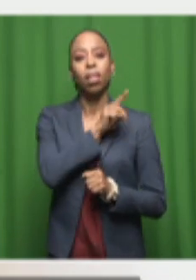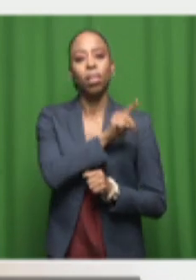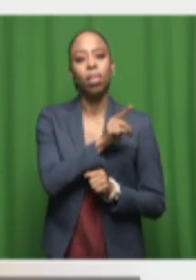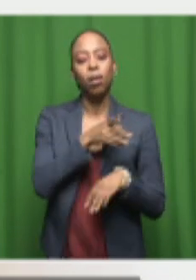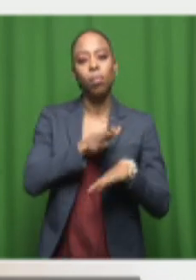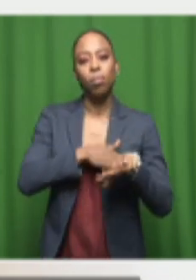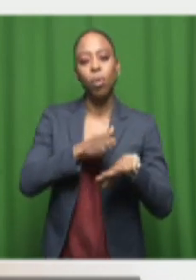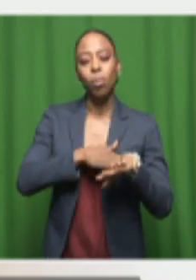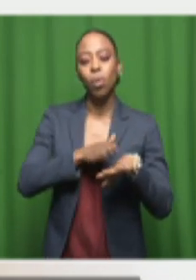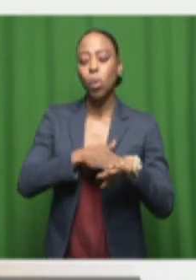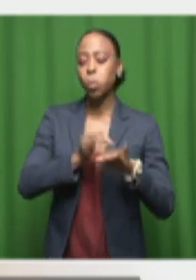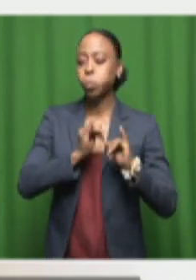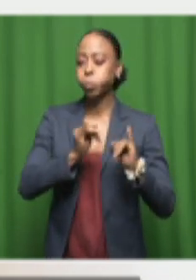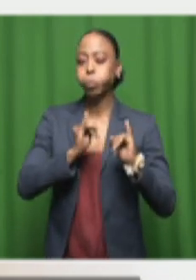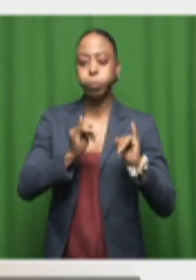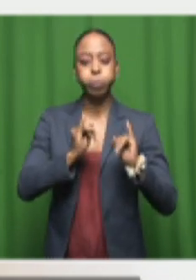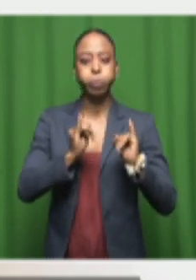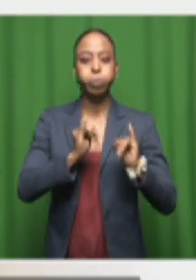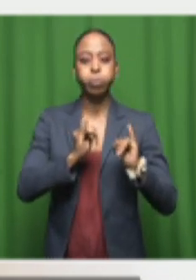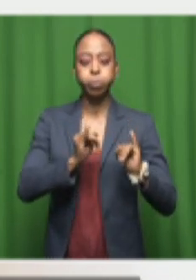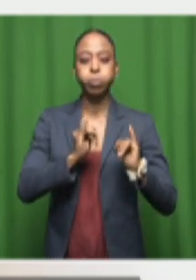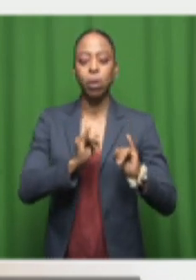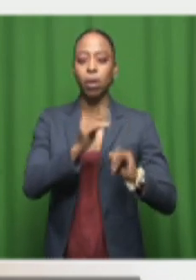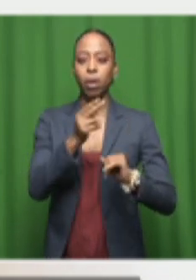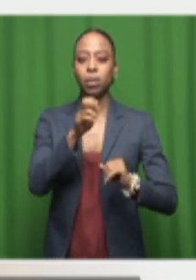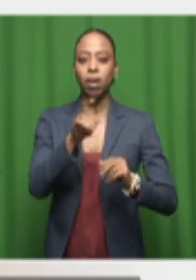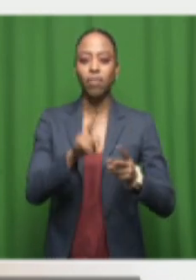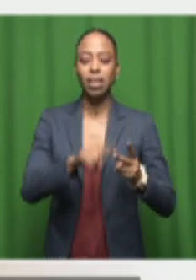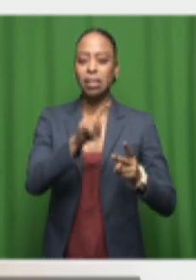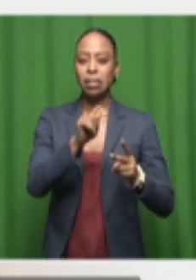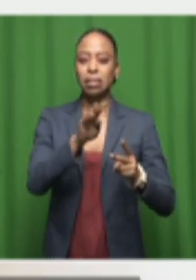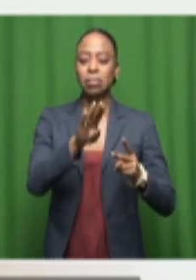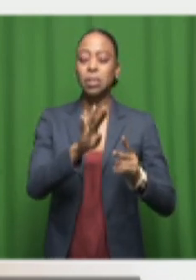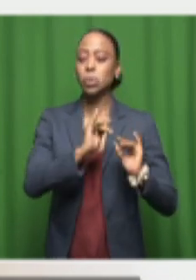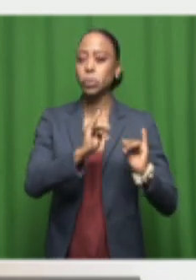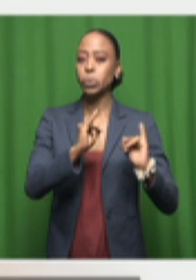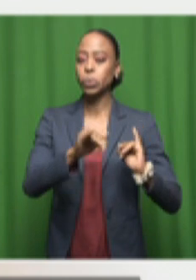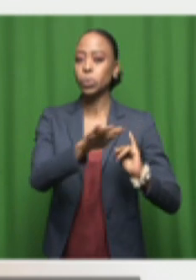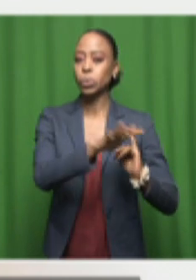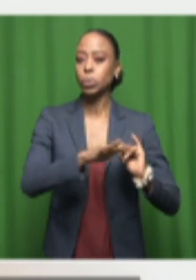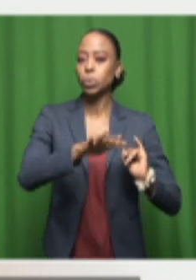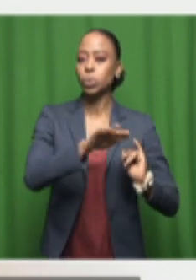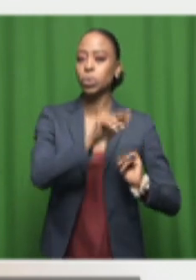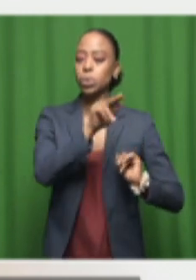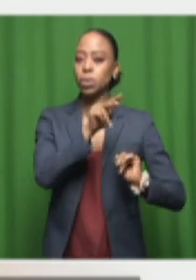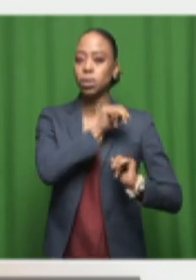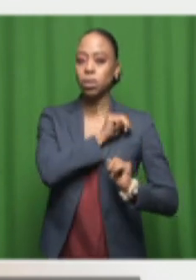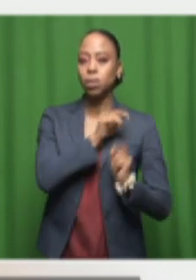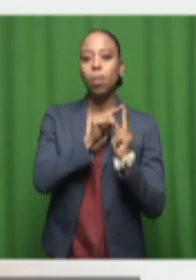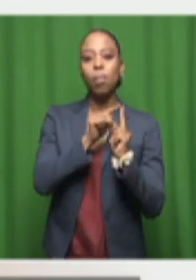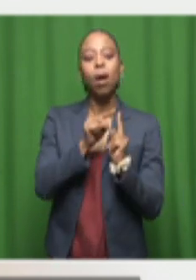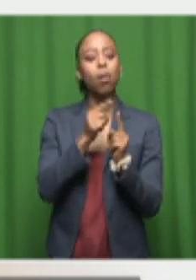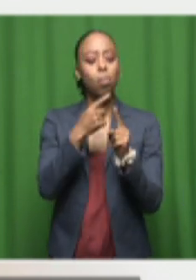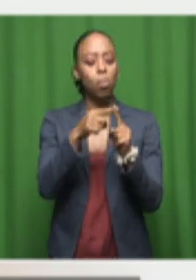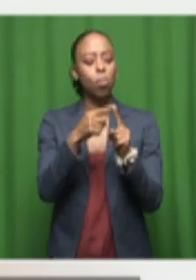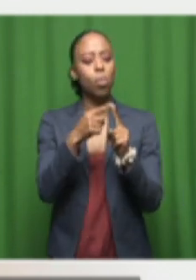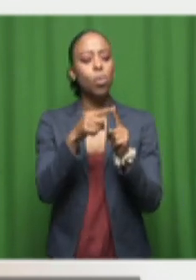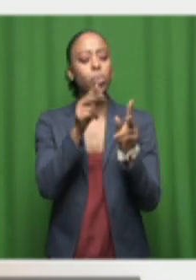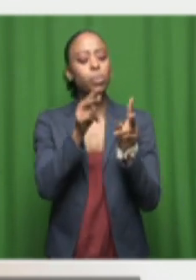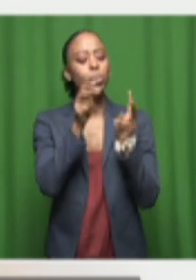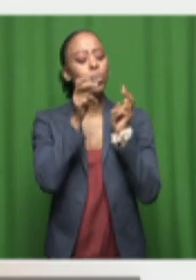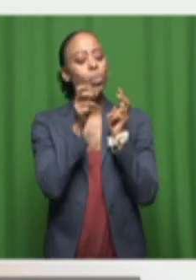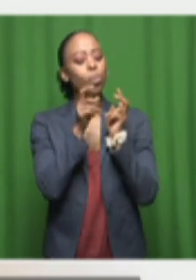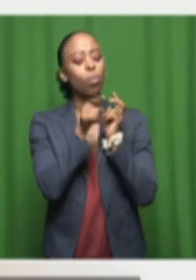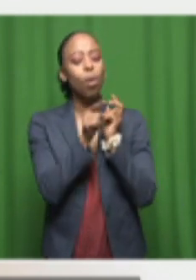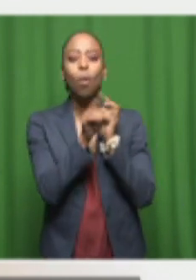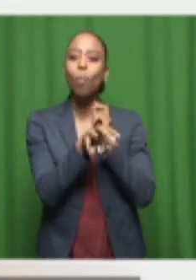actually the epicenter of HIV and also TB in the country. What is encouraging is that the response in the